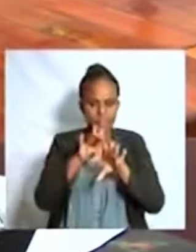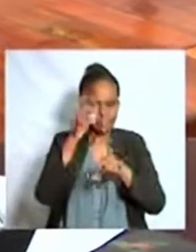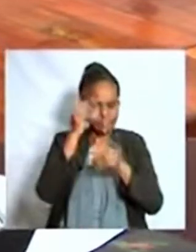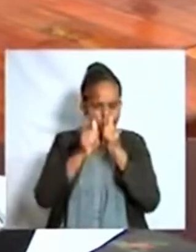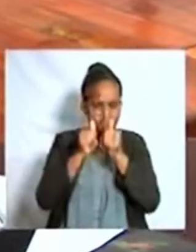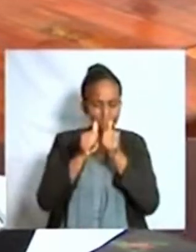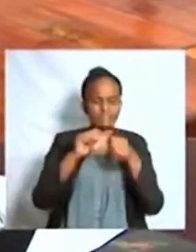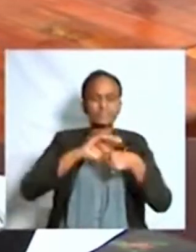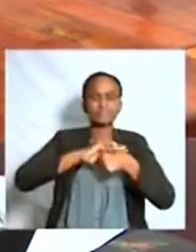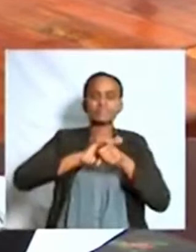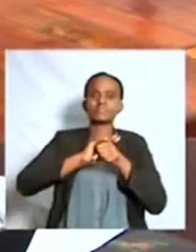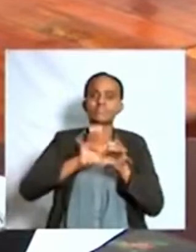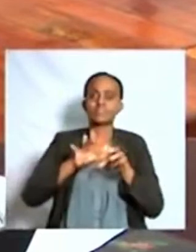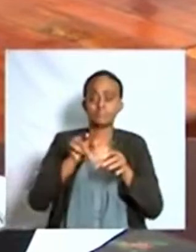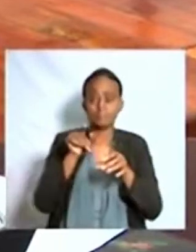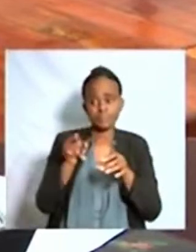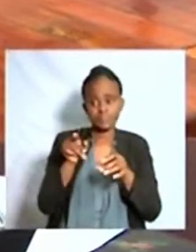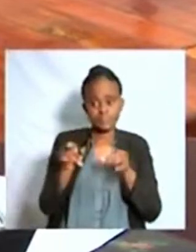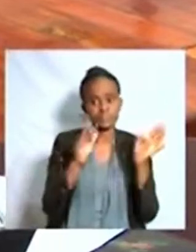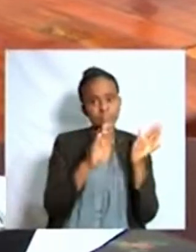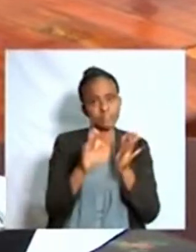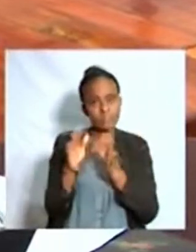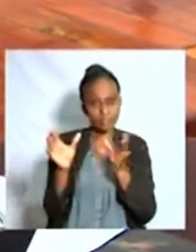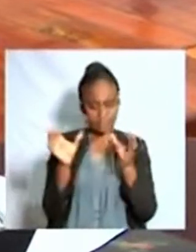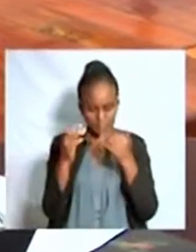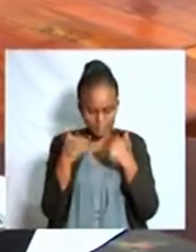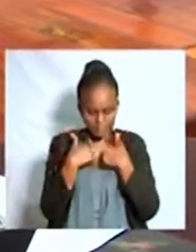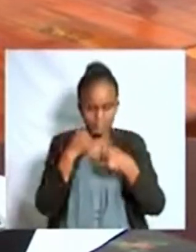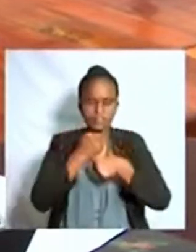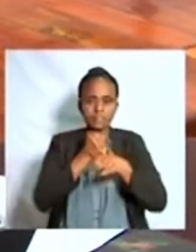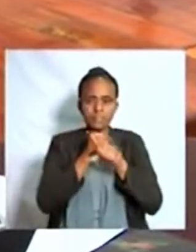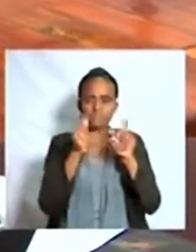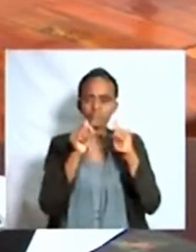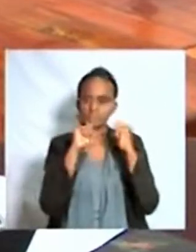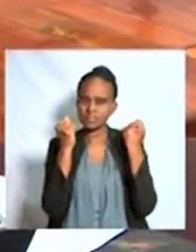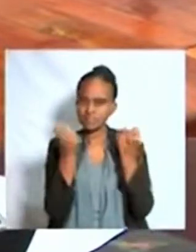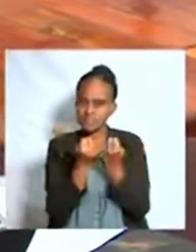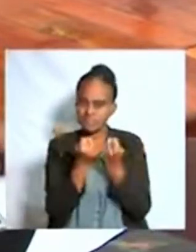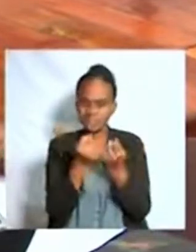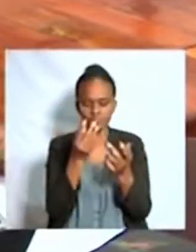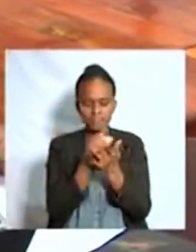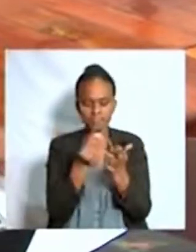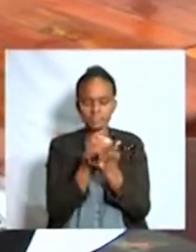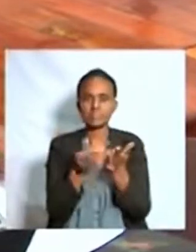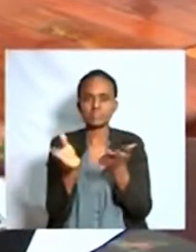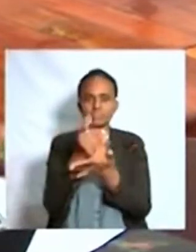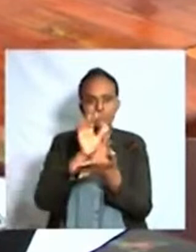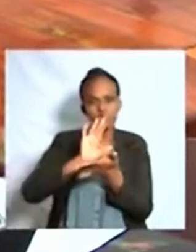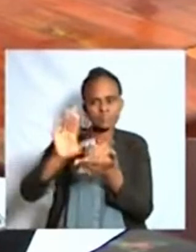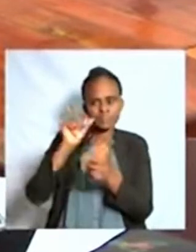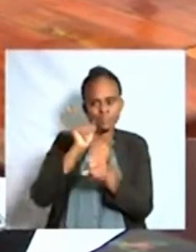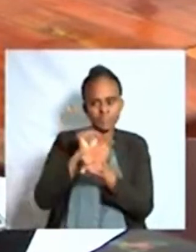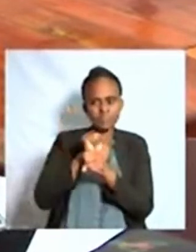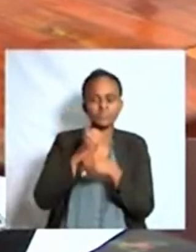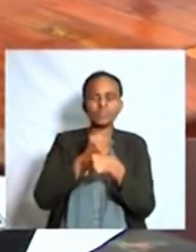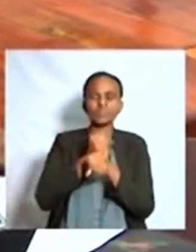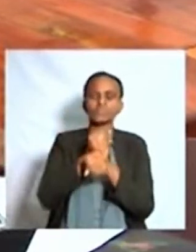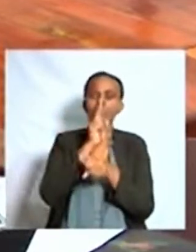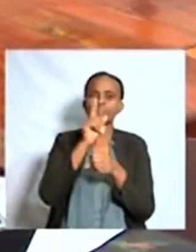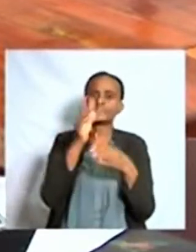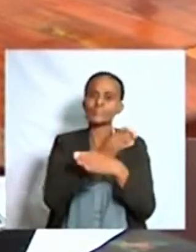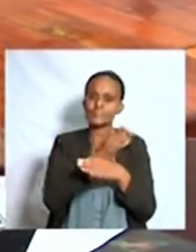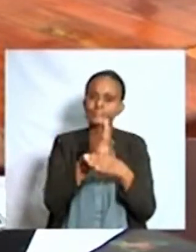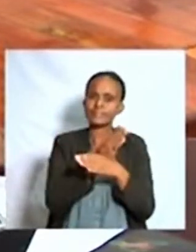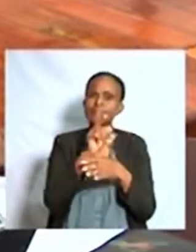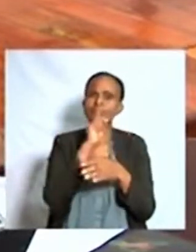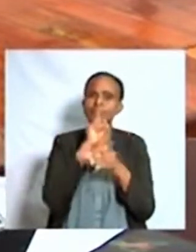COVID-19 effect. As a remedial measure, the Council has formed a task force on revenue collection, whose role is to ensure that business owners are